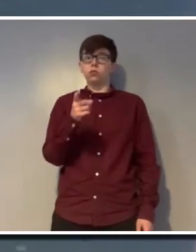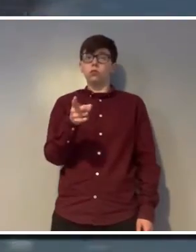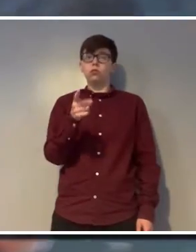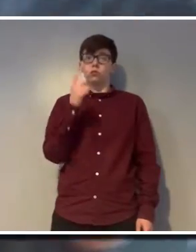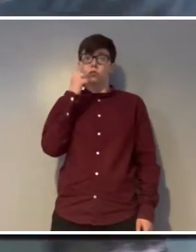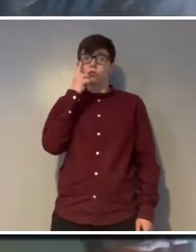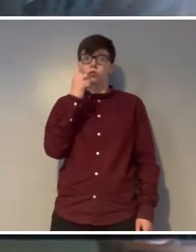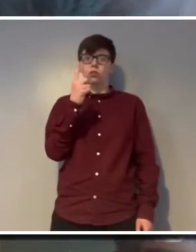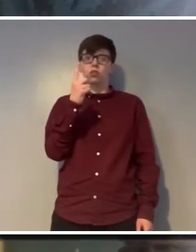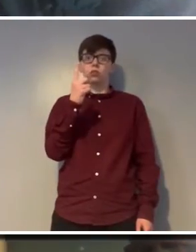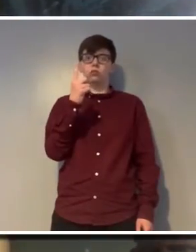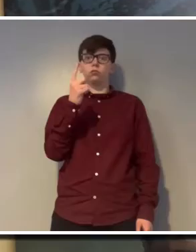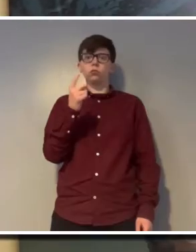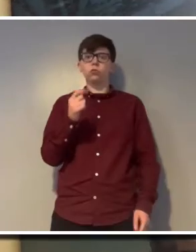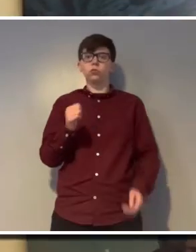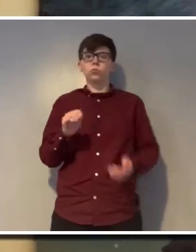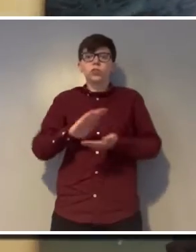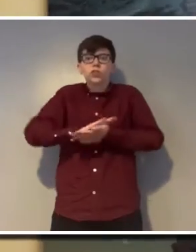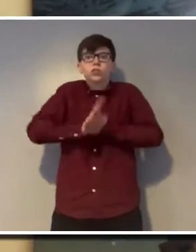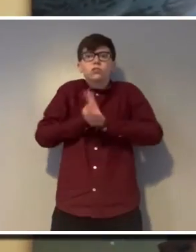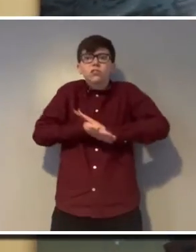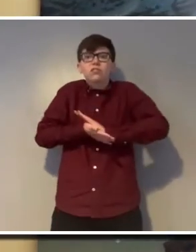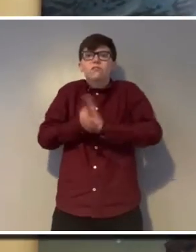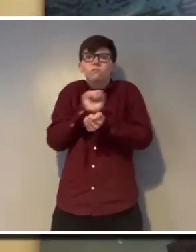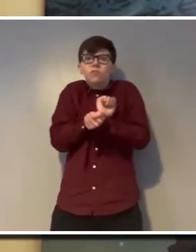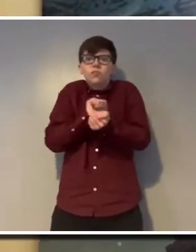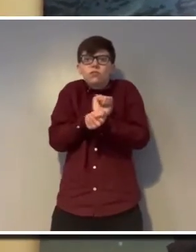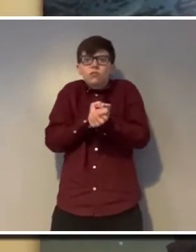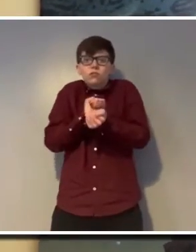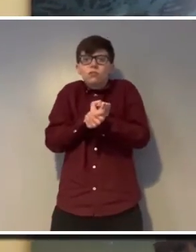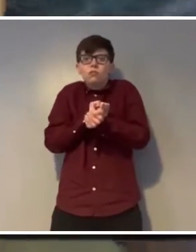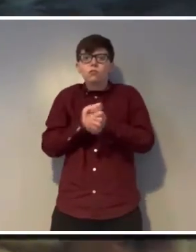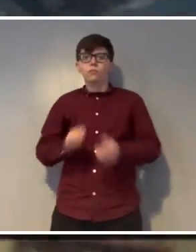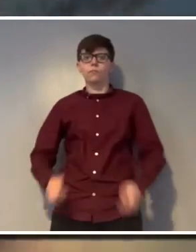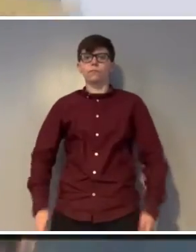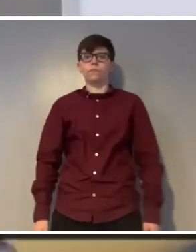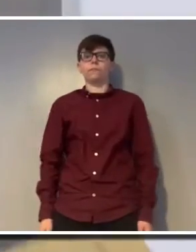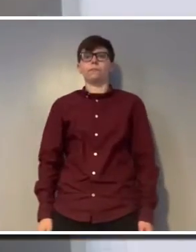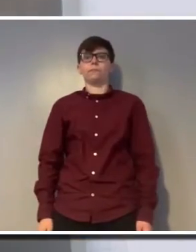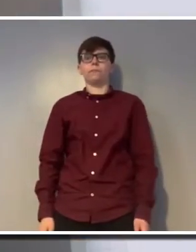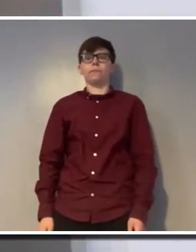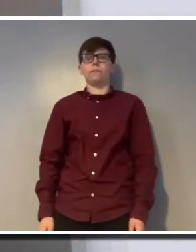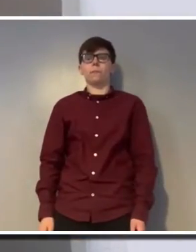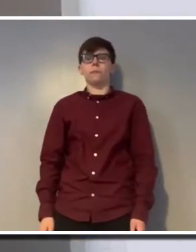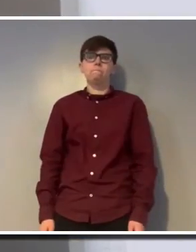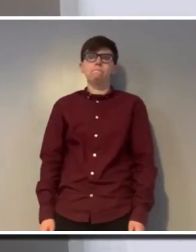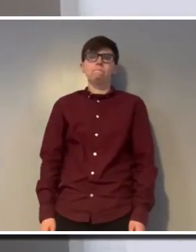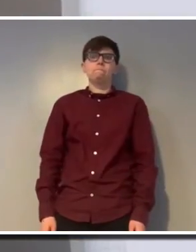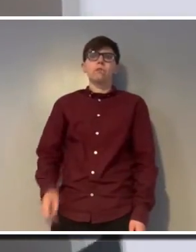face. Can you see? He's all squished and grubby.